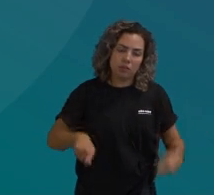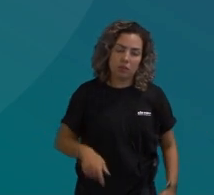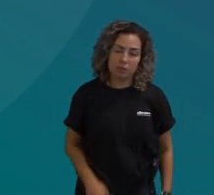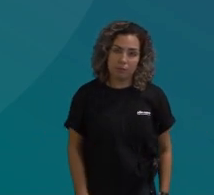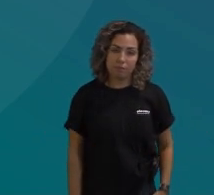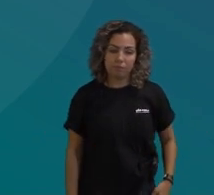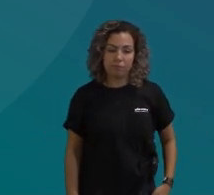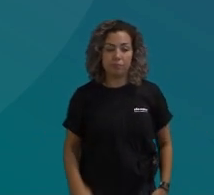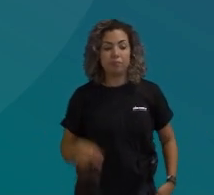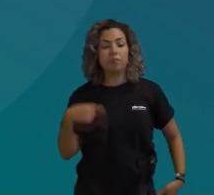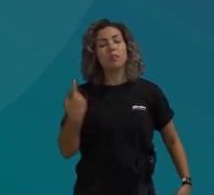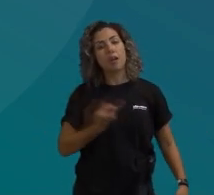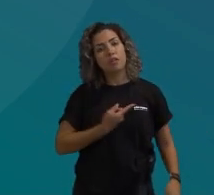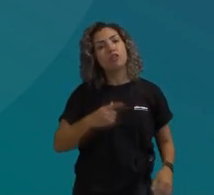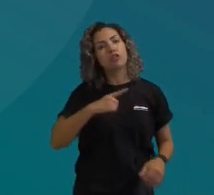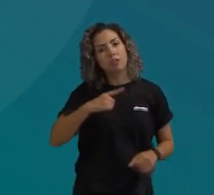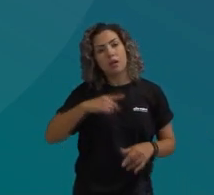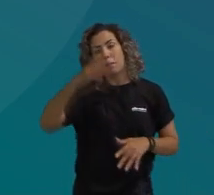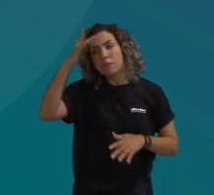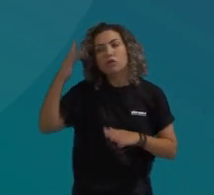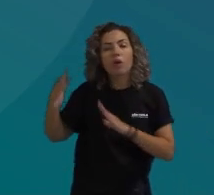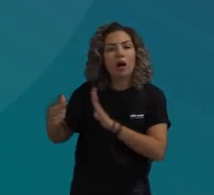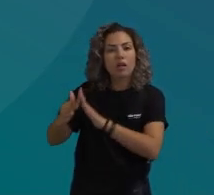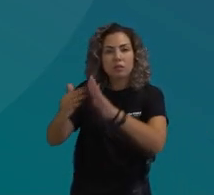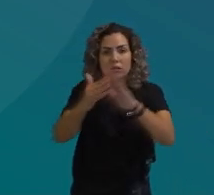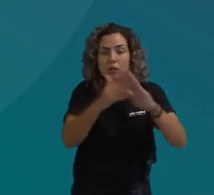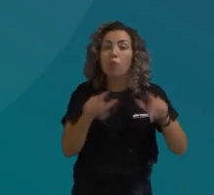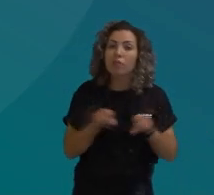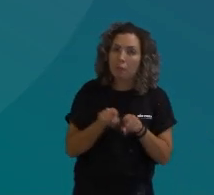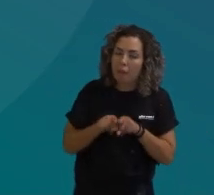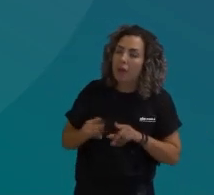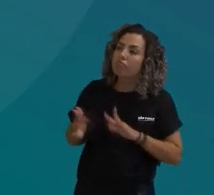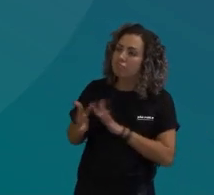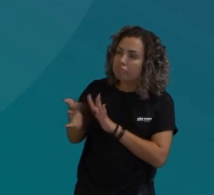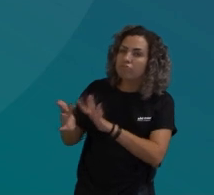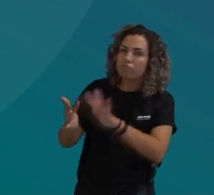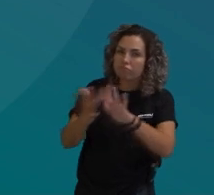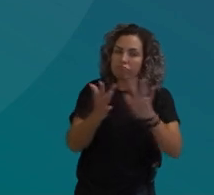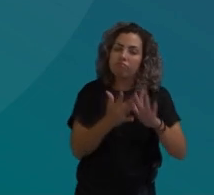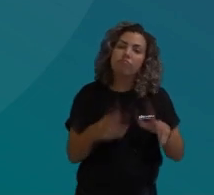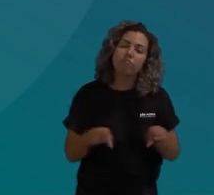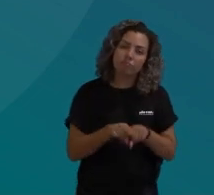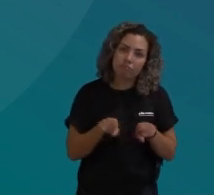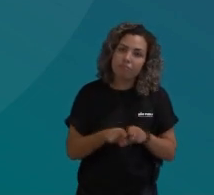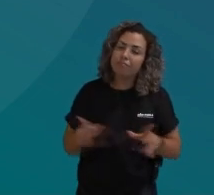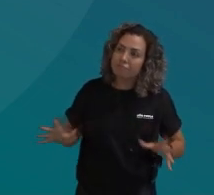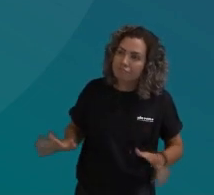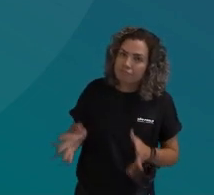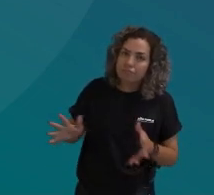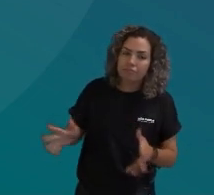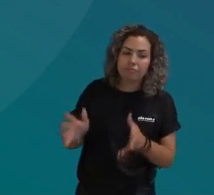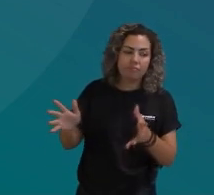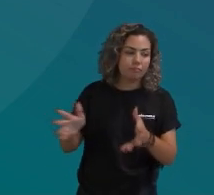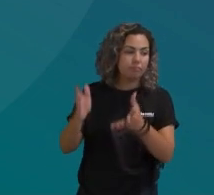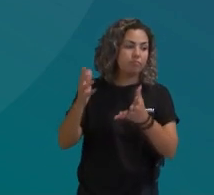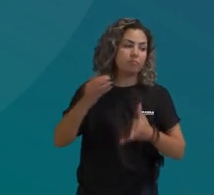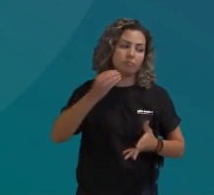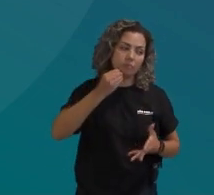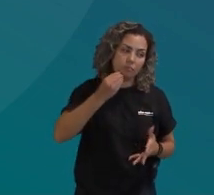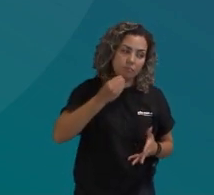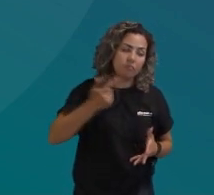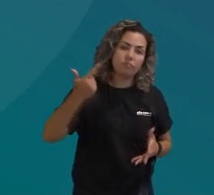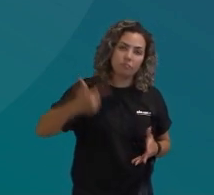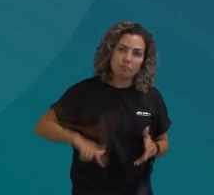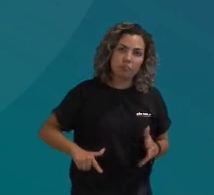action with the community. We aim at community engagement when we are planting these new trees.